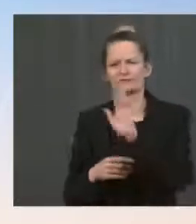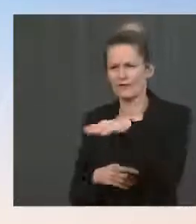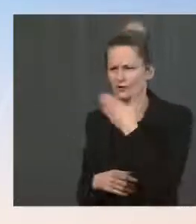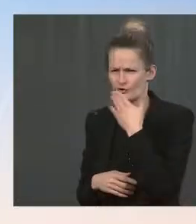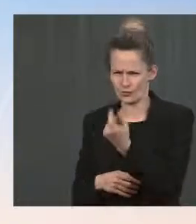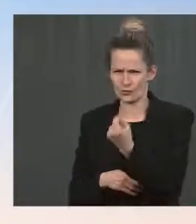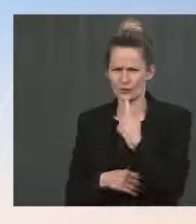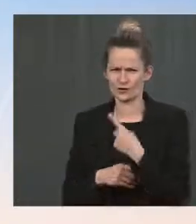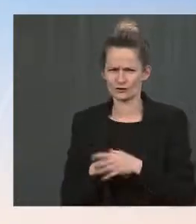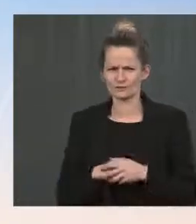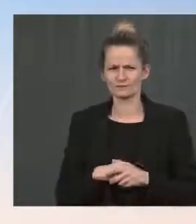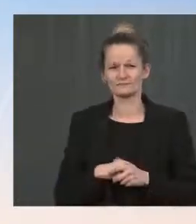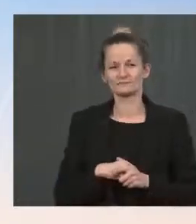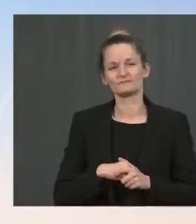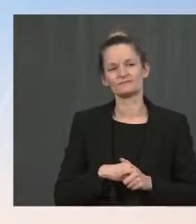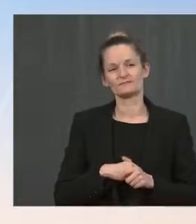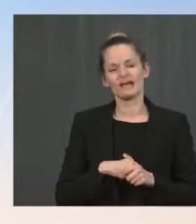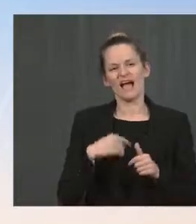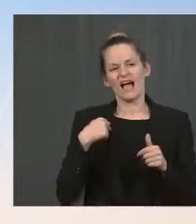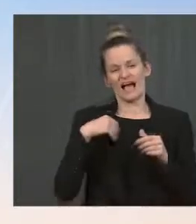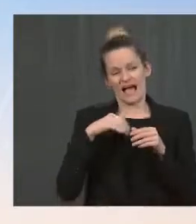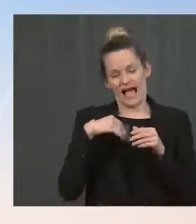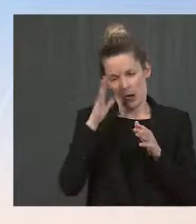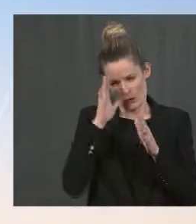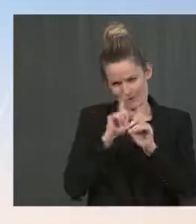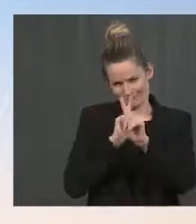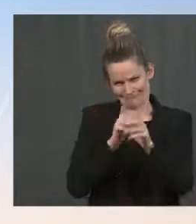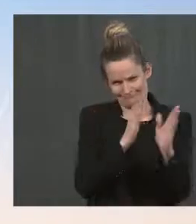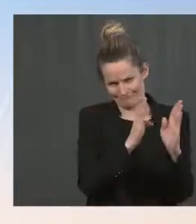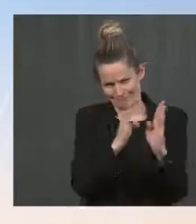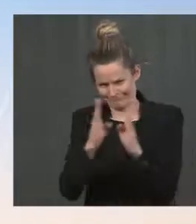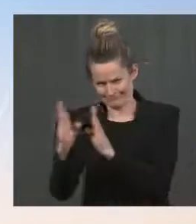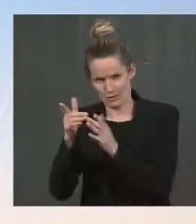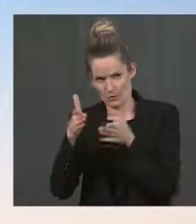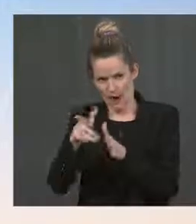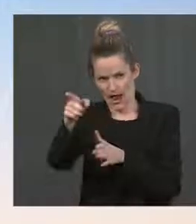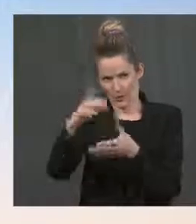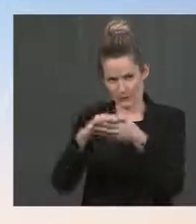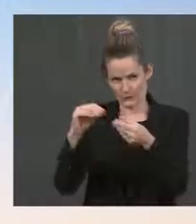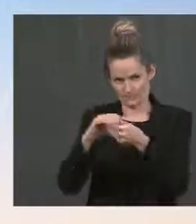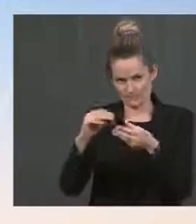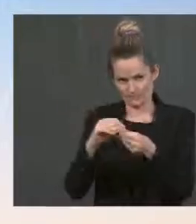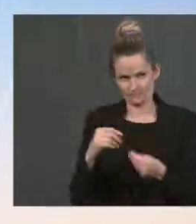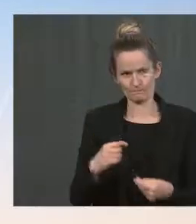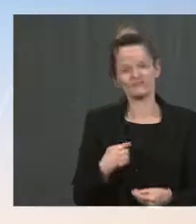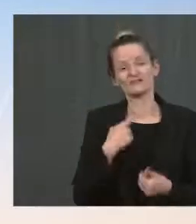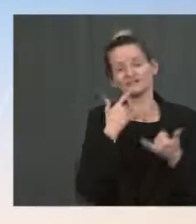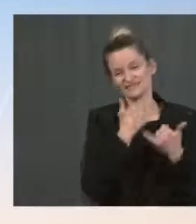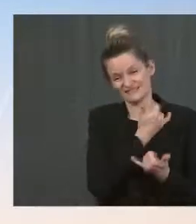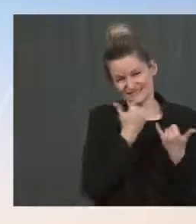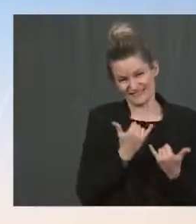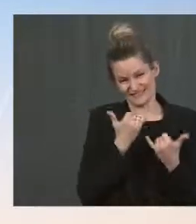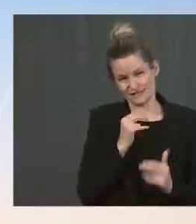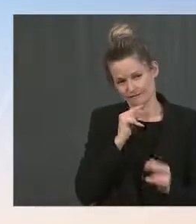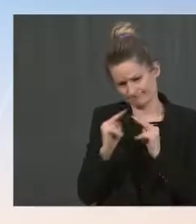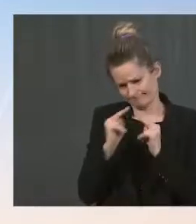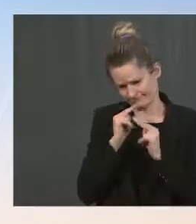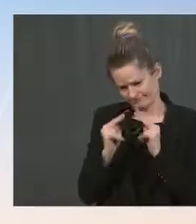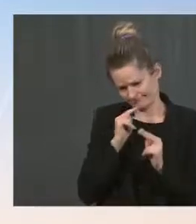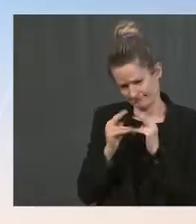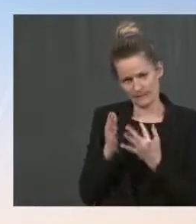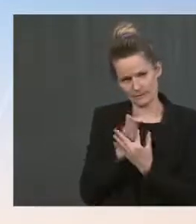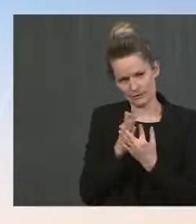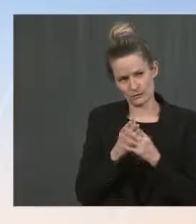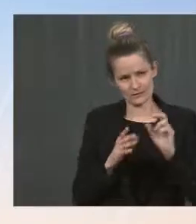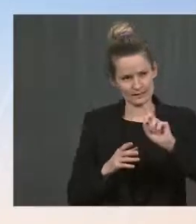what I'm going to convey to you is that there are a range of discussions and negotiations between a broad swath of the Democratic caucus right now, and I'm just